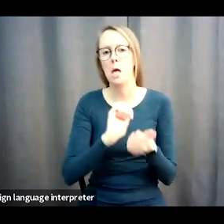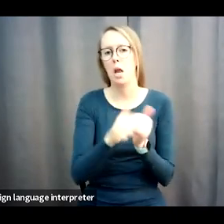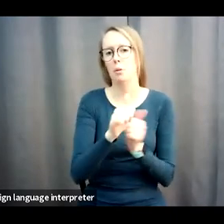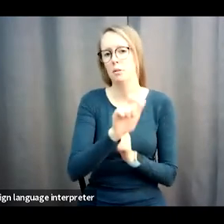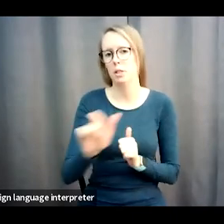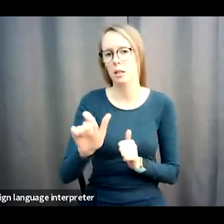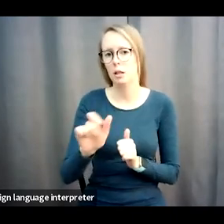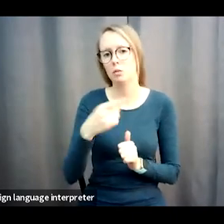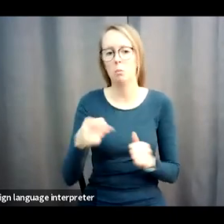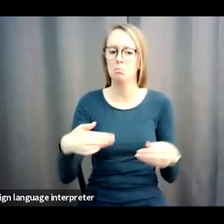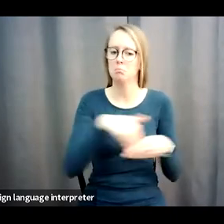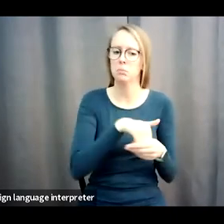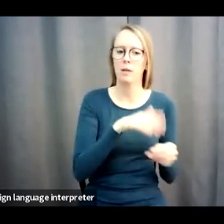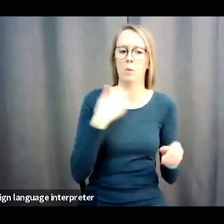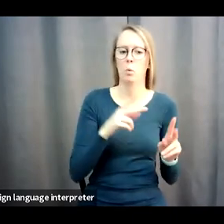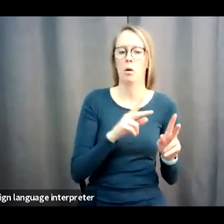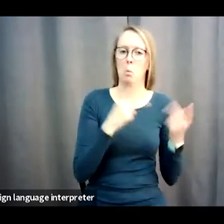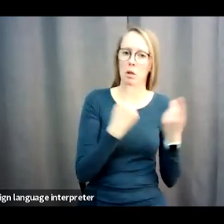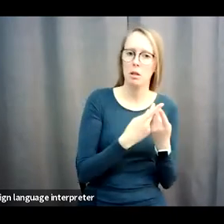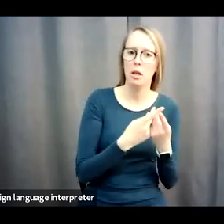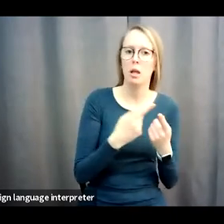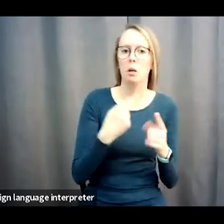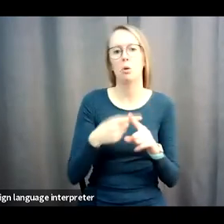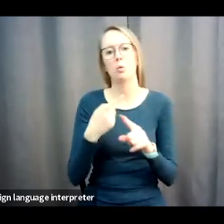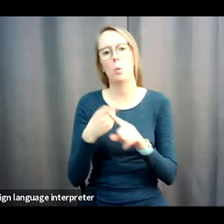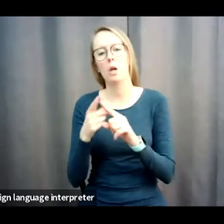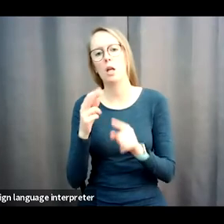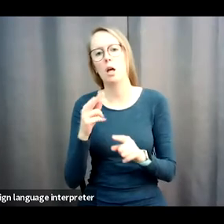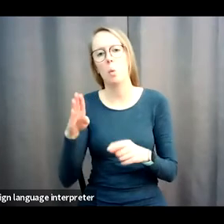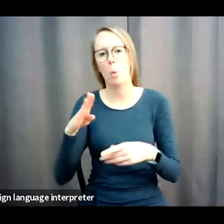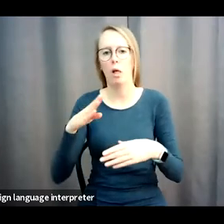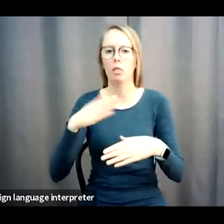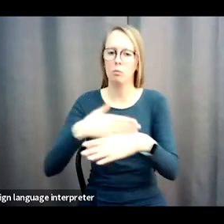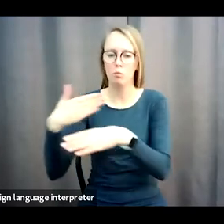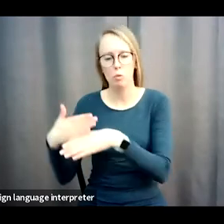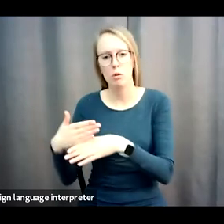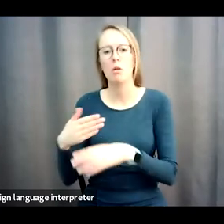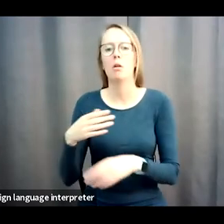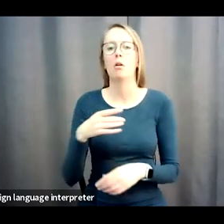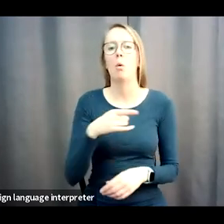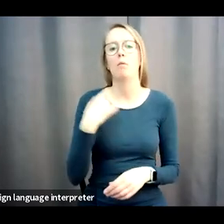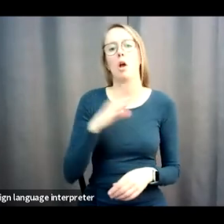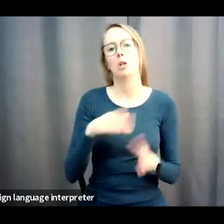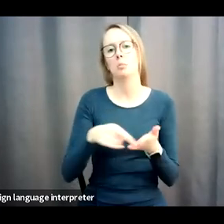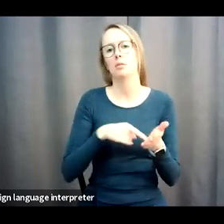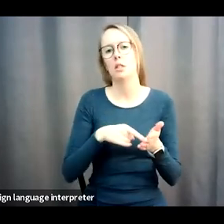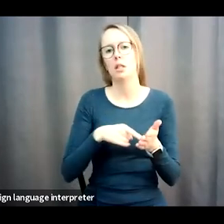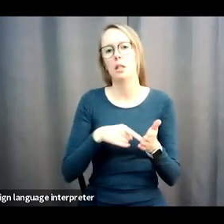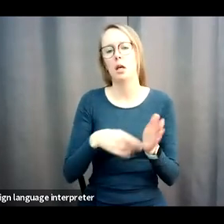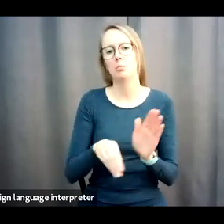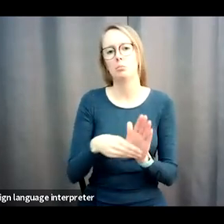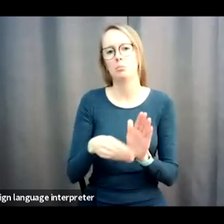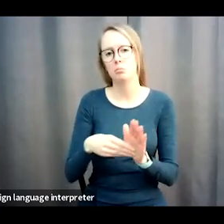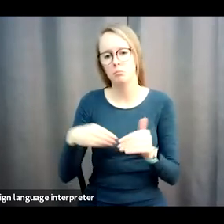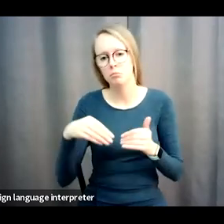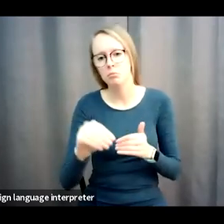take a seat in our committees and advisory bodies, and we have specific funding